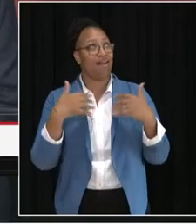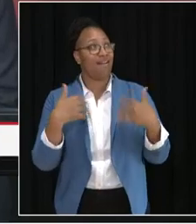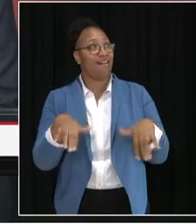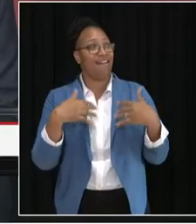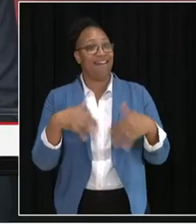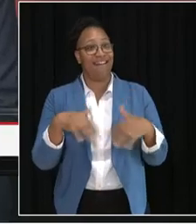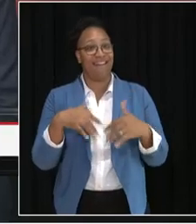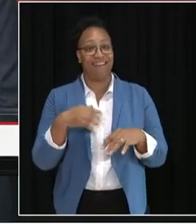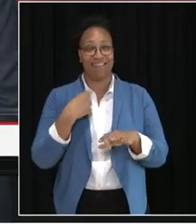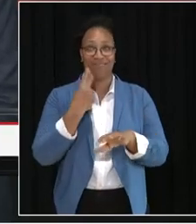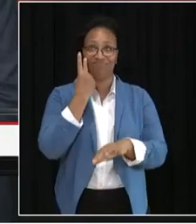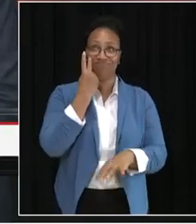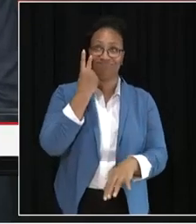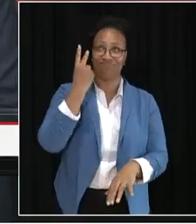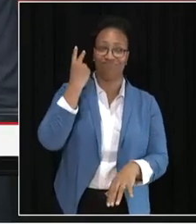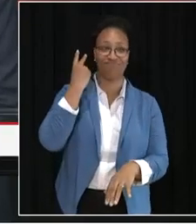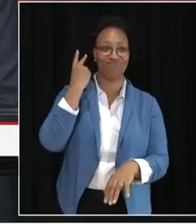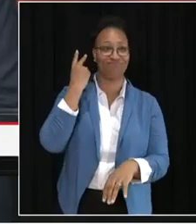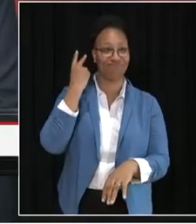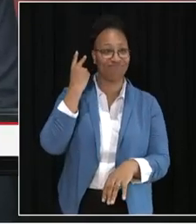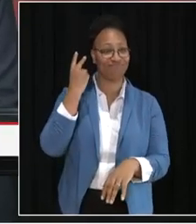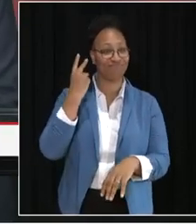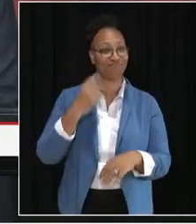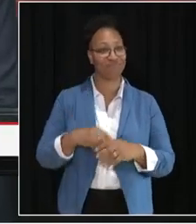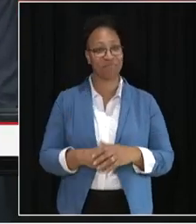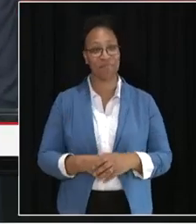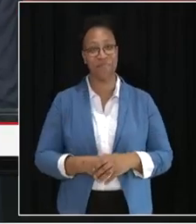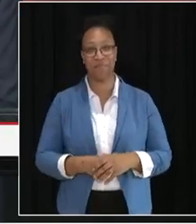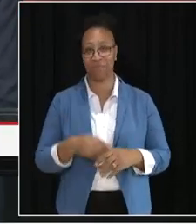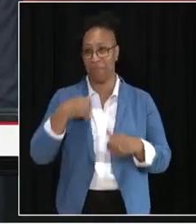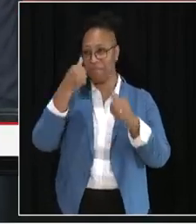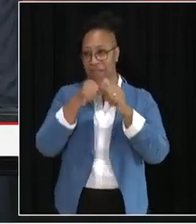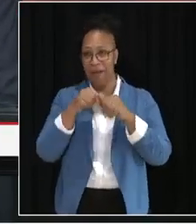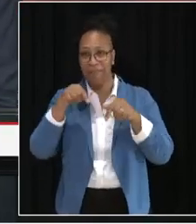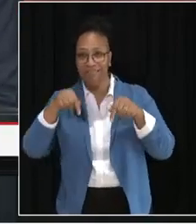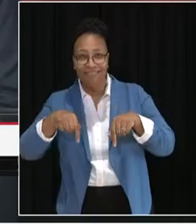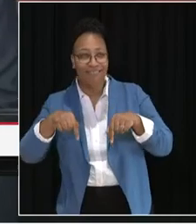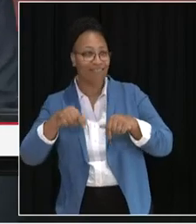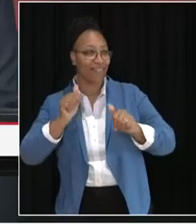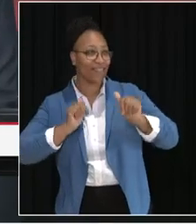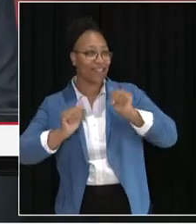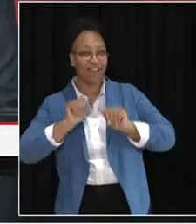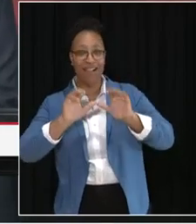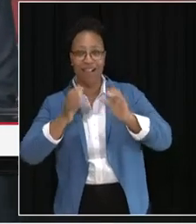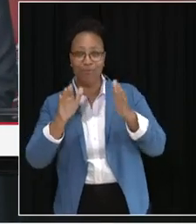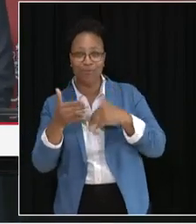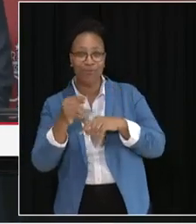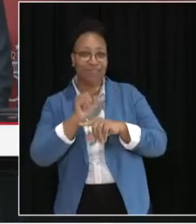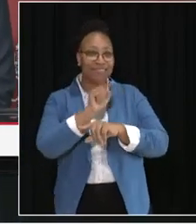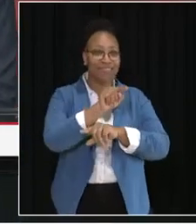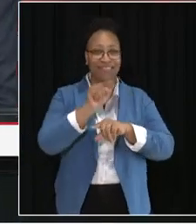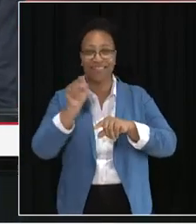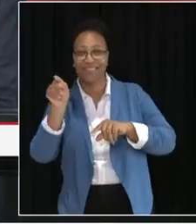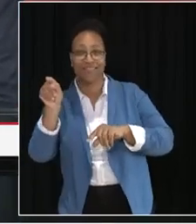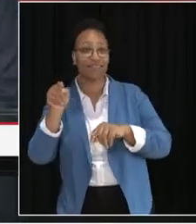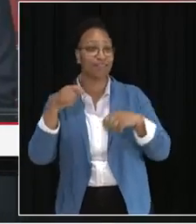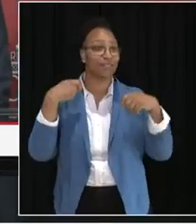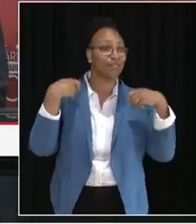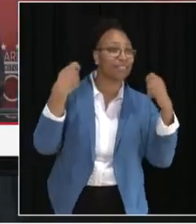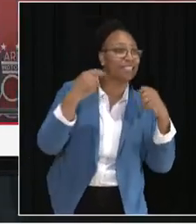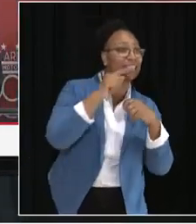theater, in our classrooms, and in these amazing new athletics and art spaces around our school.